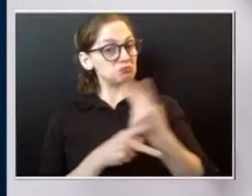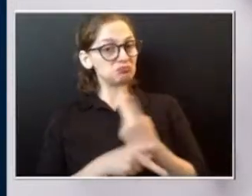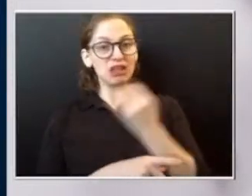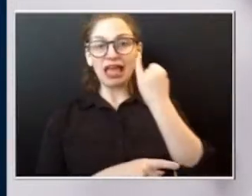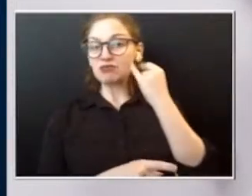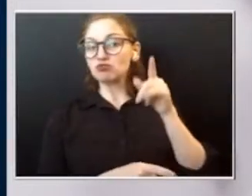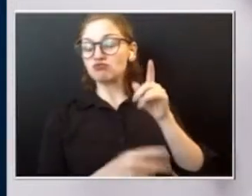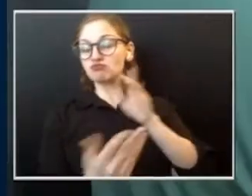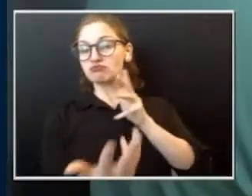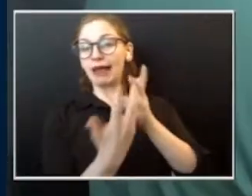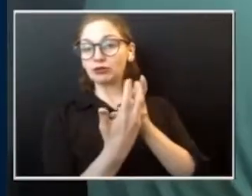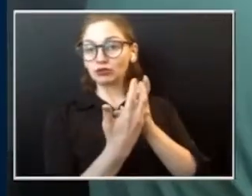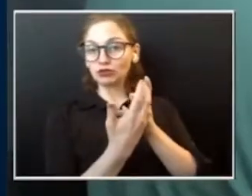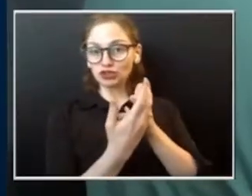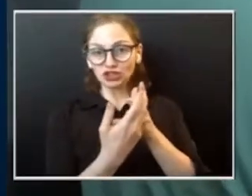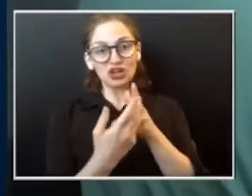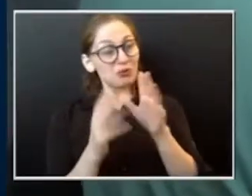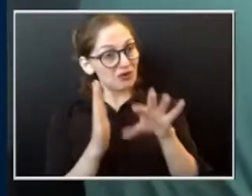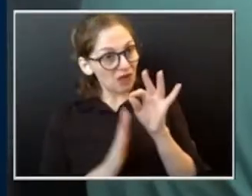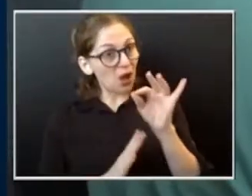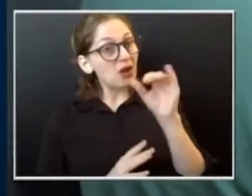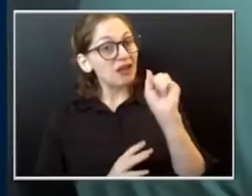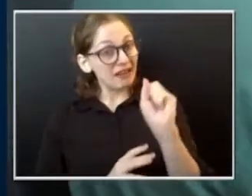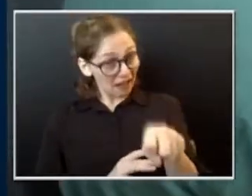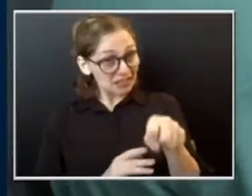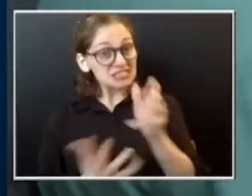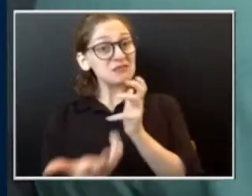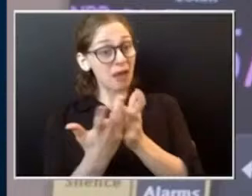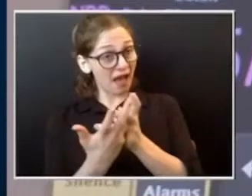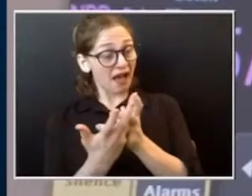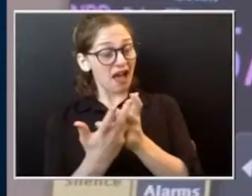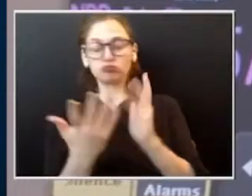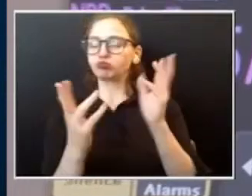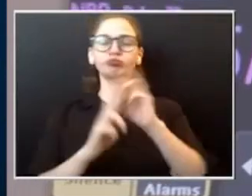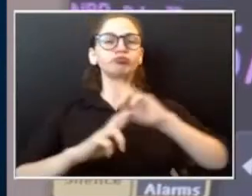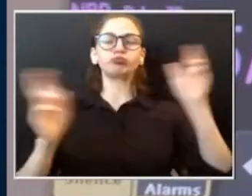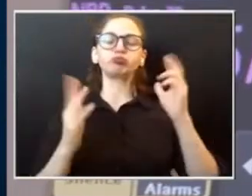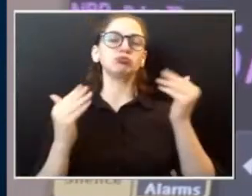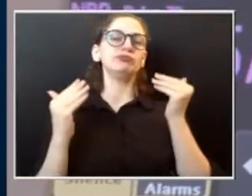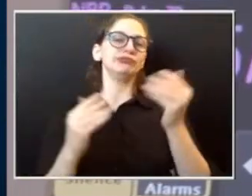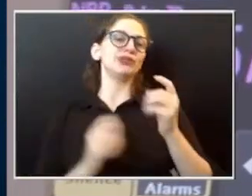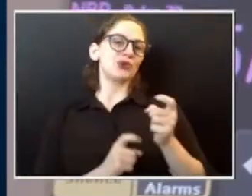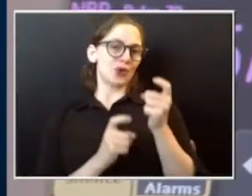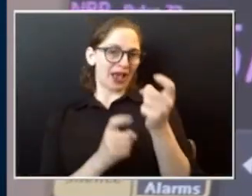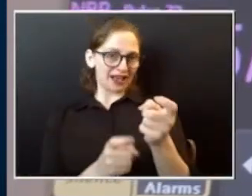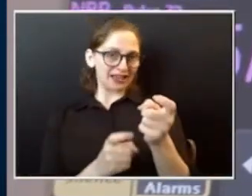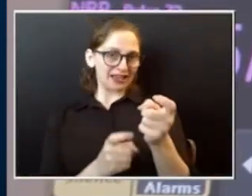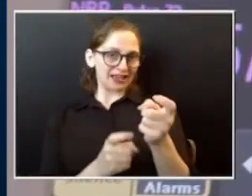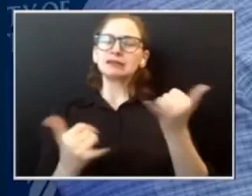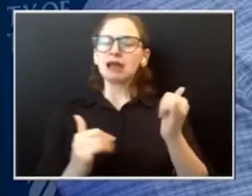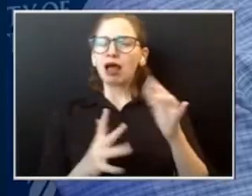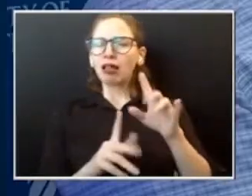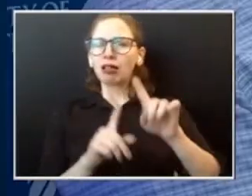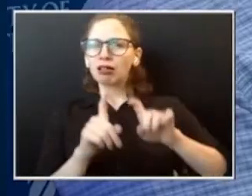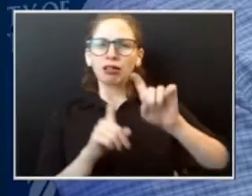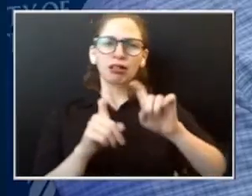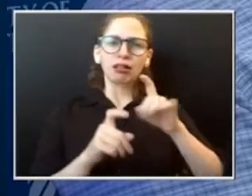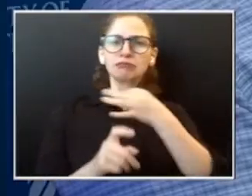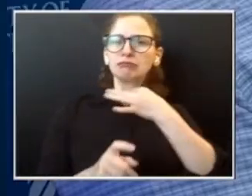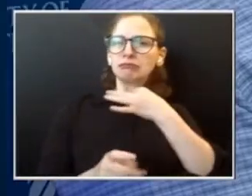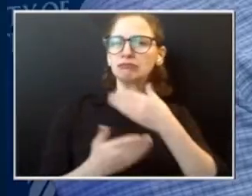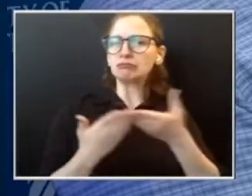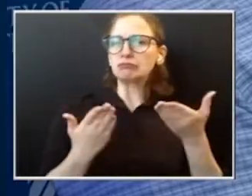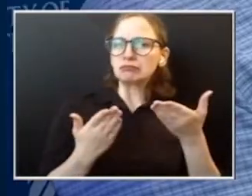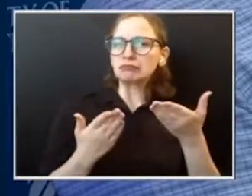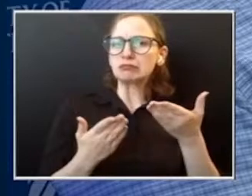as she found out she was a match, Cindy was ready to donate. Still, she had questions she needed answered. I wanted to know what I was